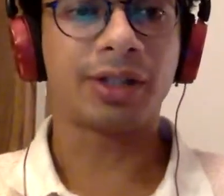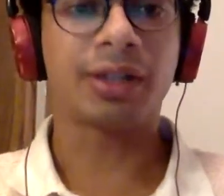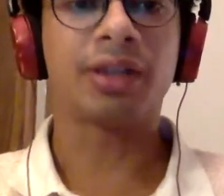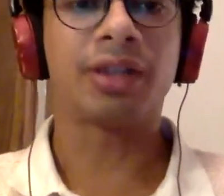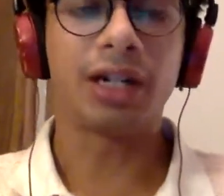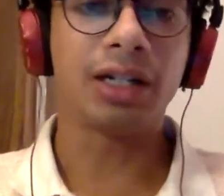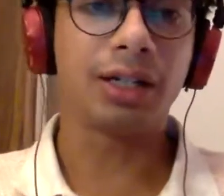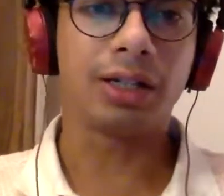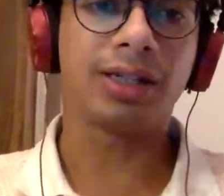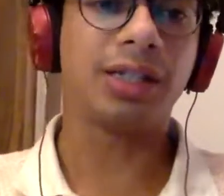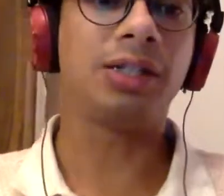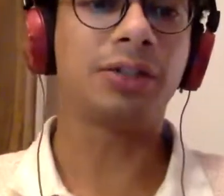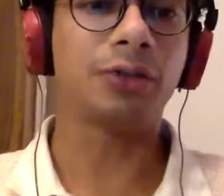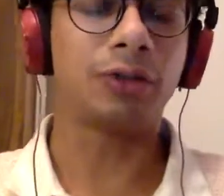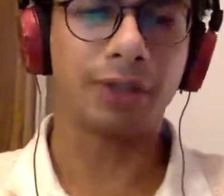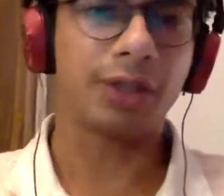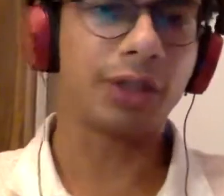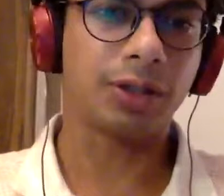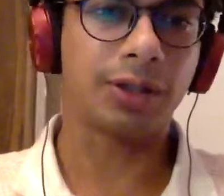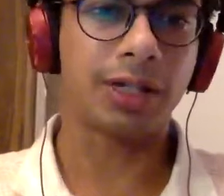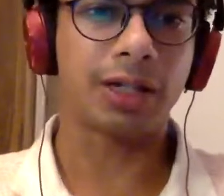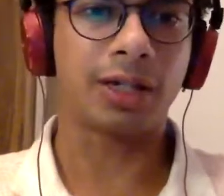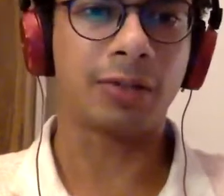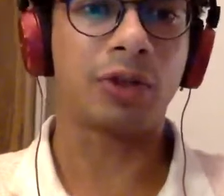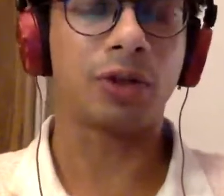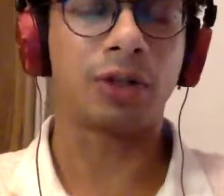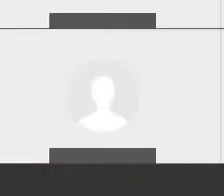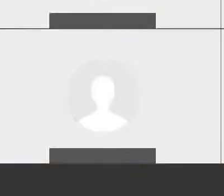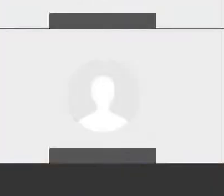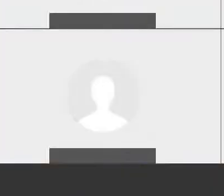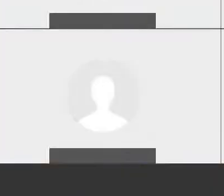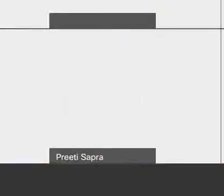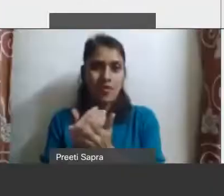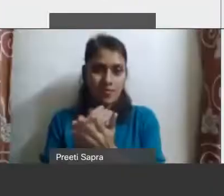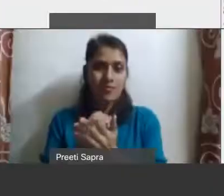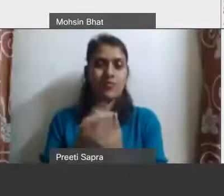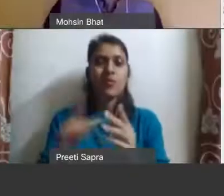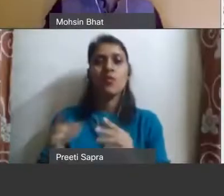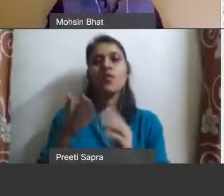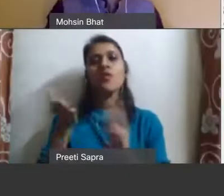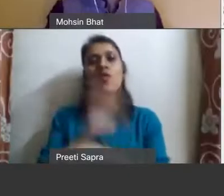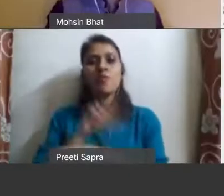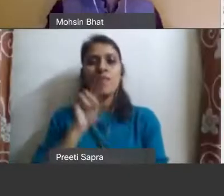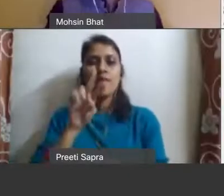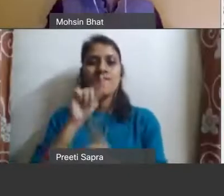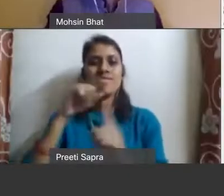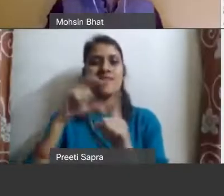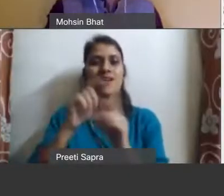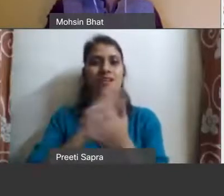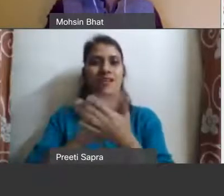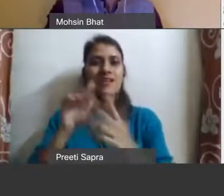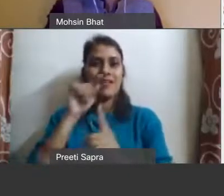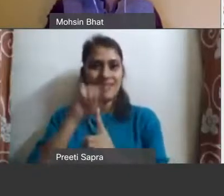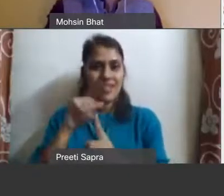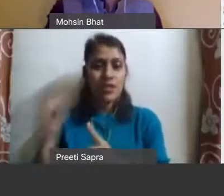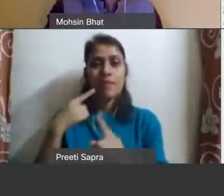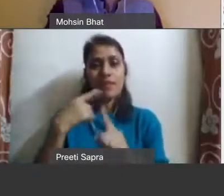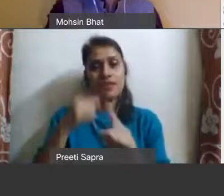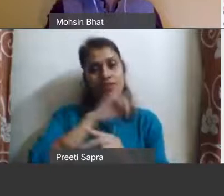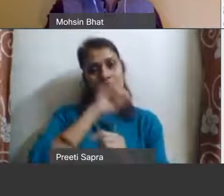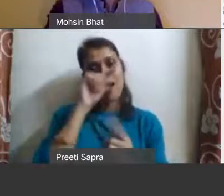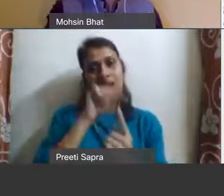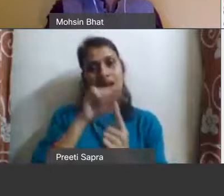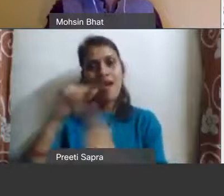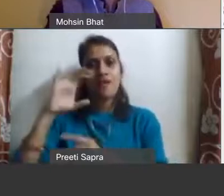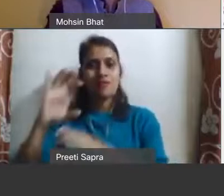This is the third in a series of conversations that has been organized by the Vidhi Centre for Legal Policy, along with the India International Centre.